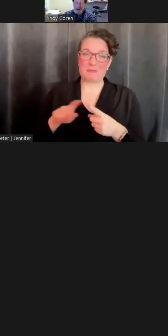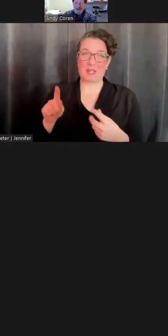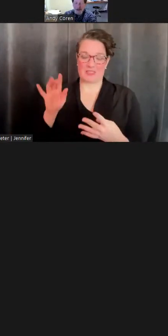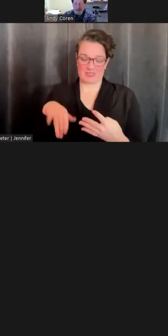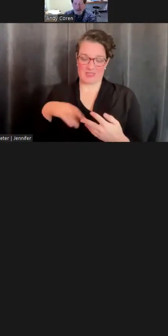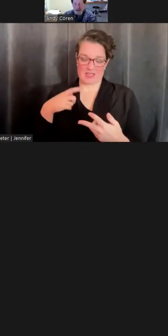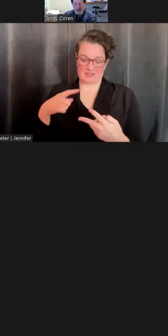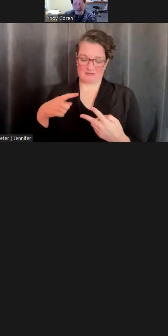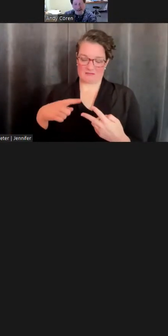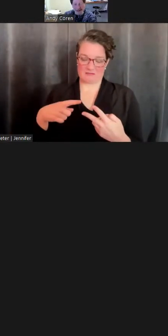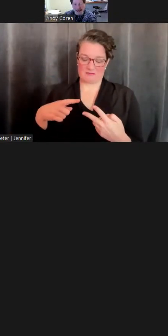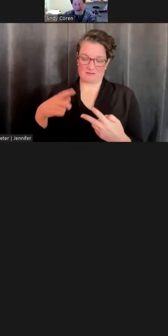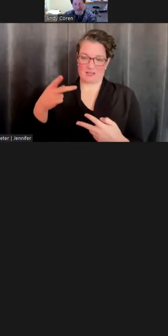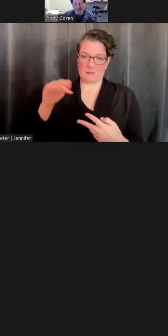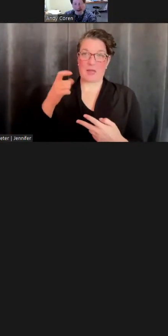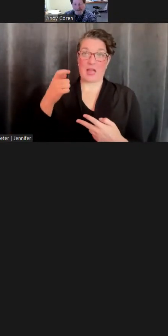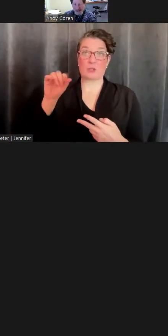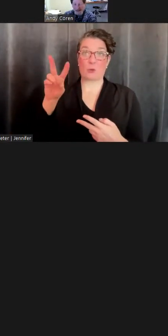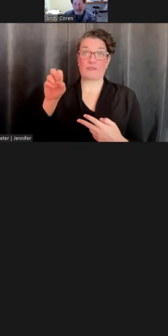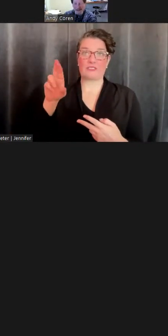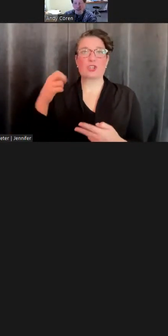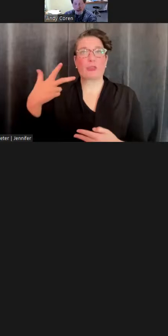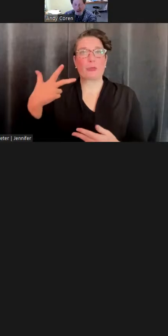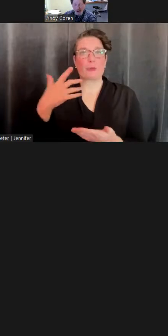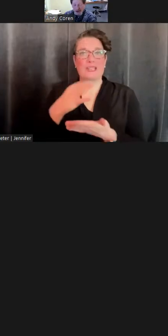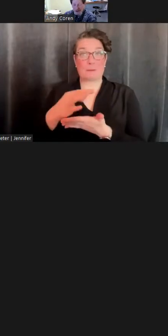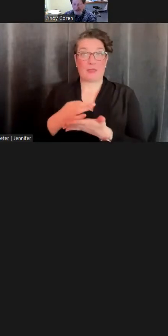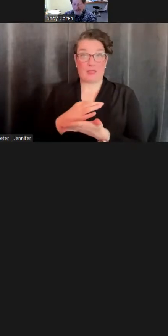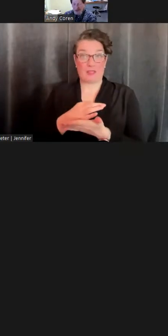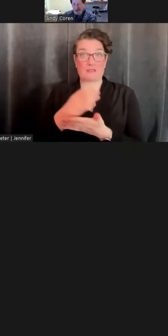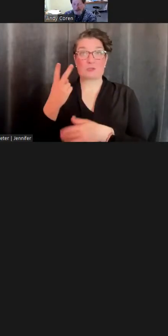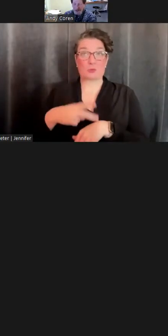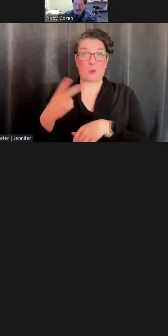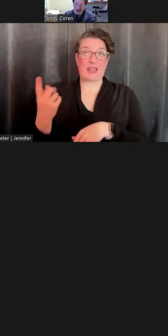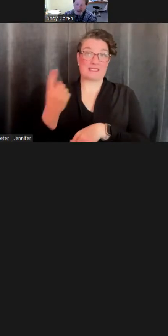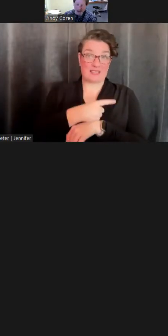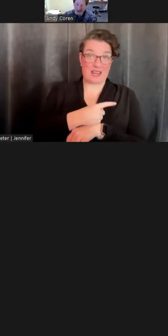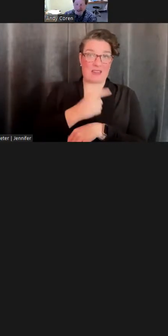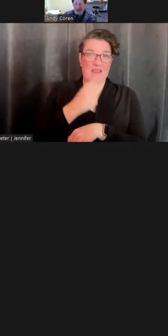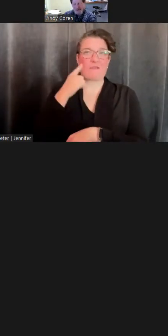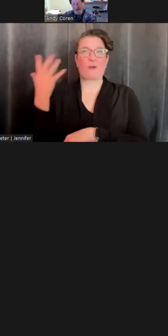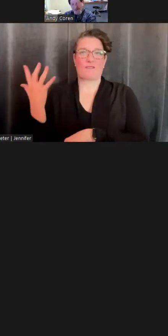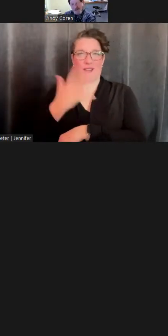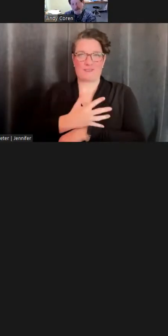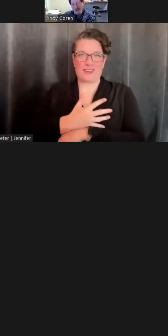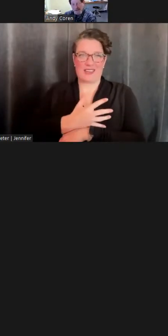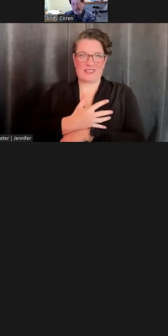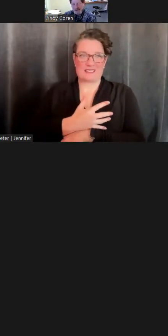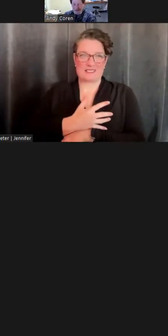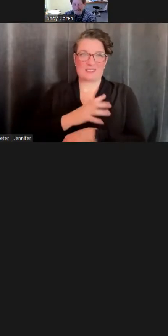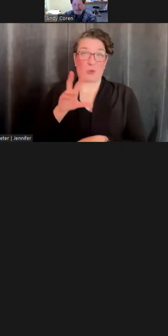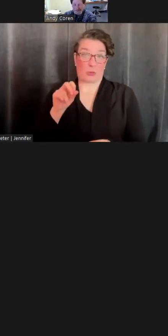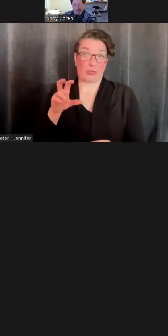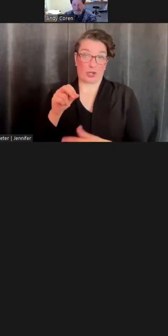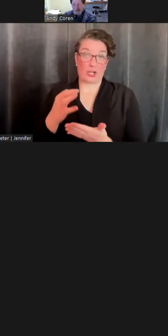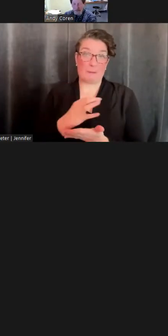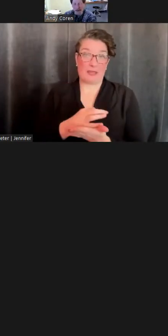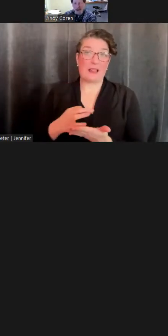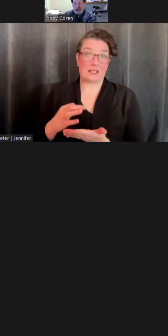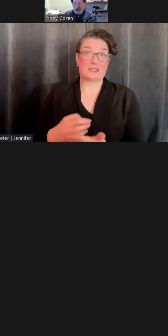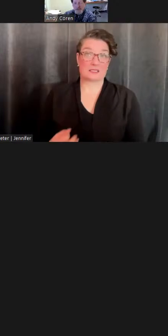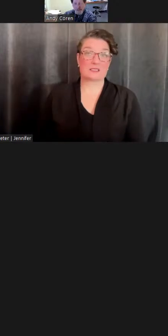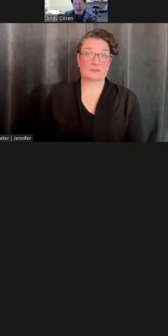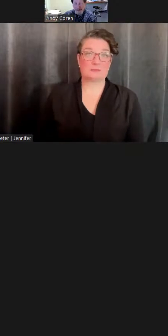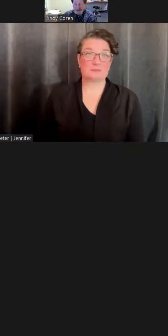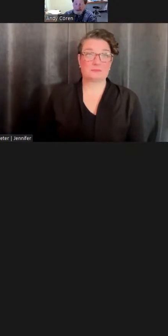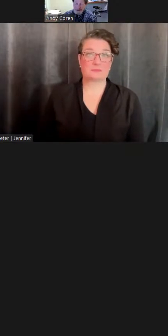is 3 pills twice a day for 5 days. That's one course. So it's 6 times 5 is 30 pills. And